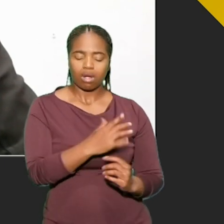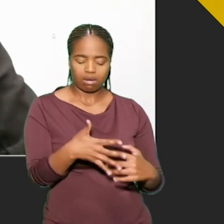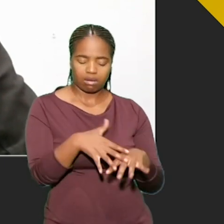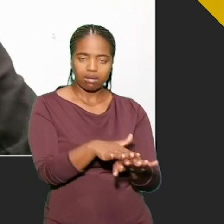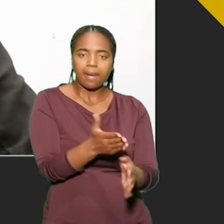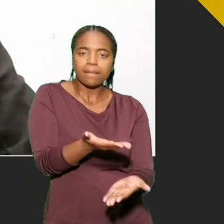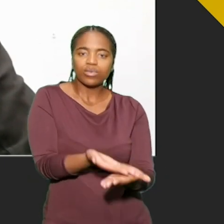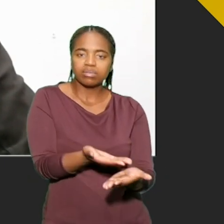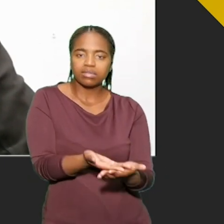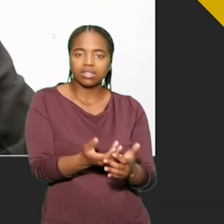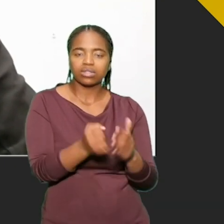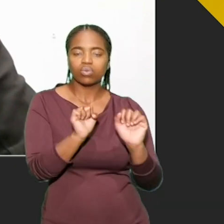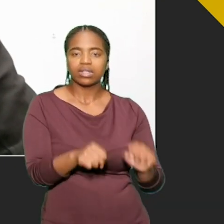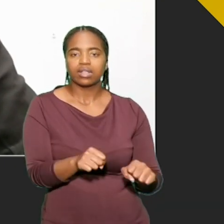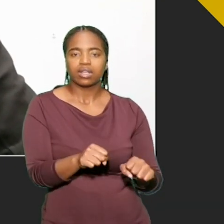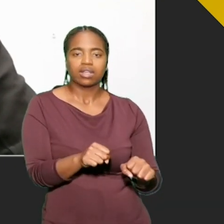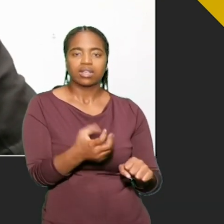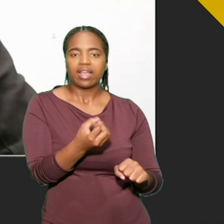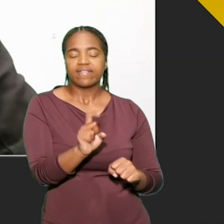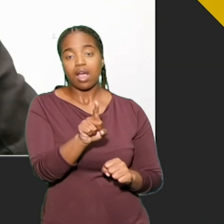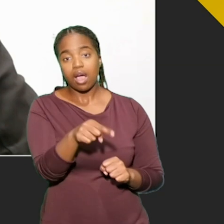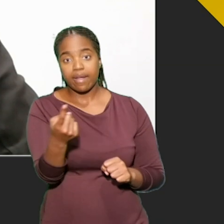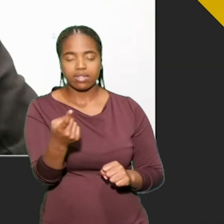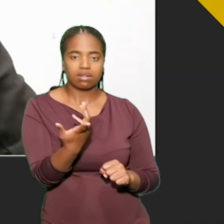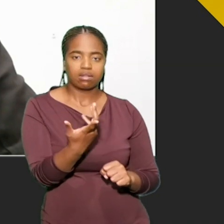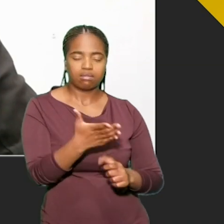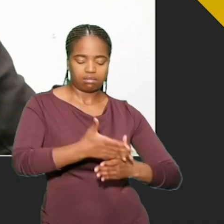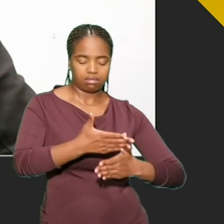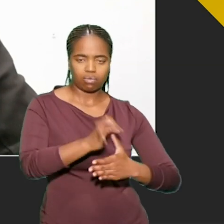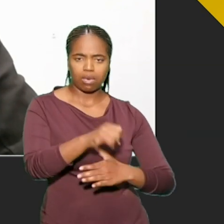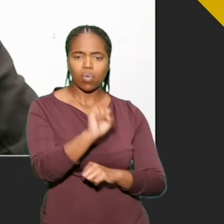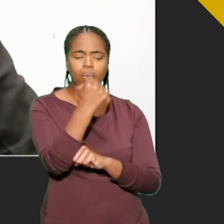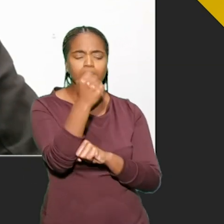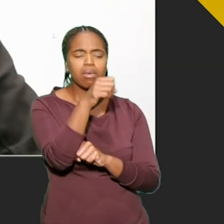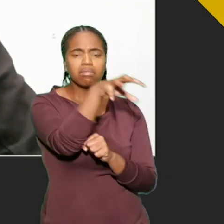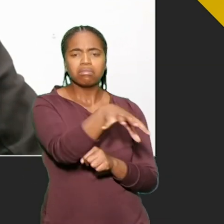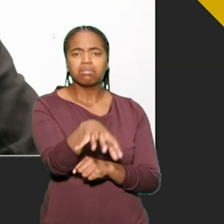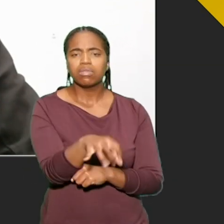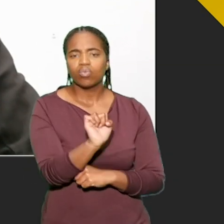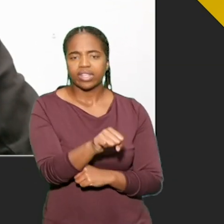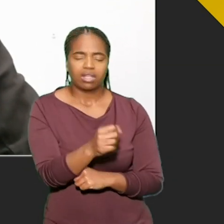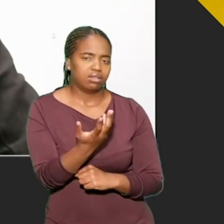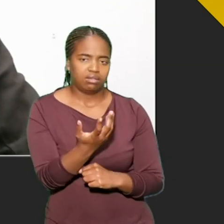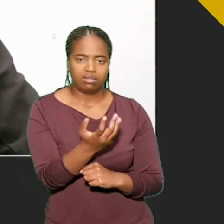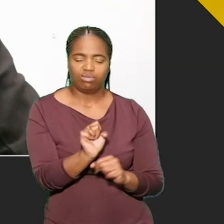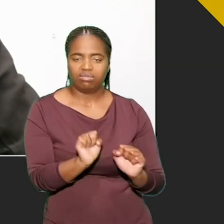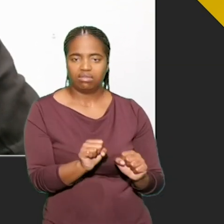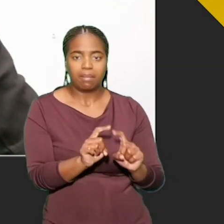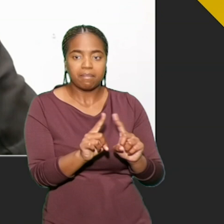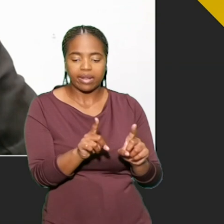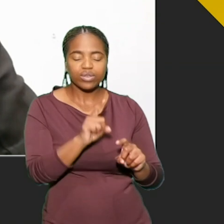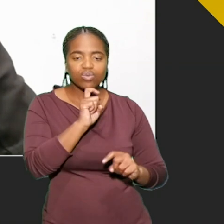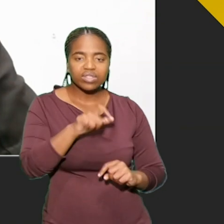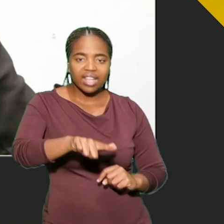possibility in which we can be able to have other sub-industrial areas outside big cities. Yeah. I think that is the plan that